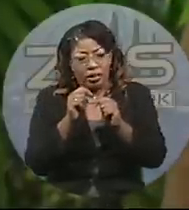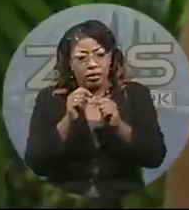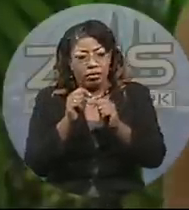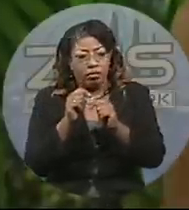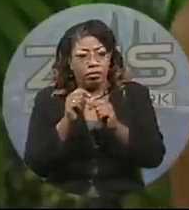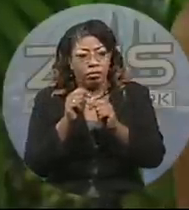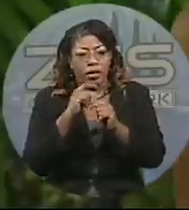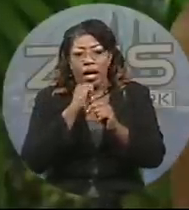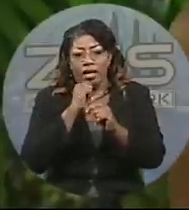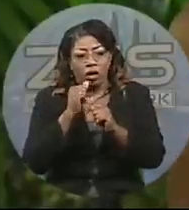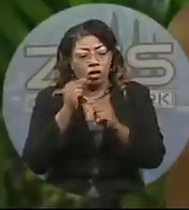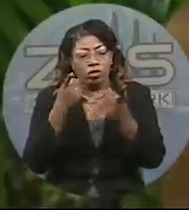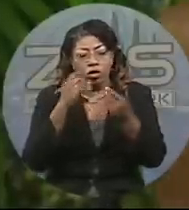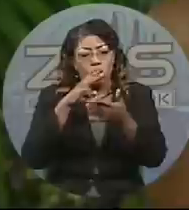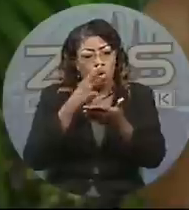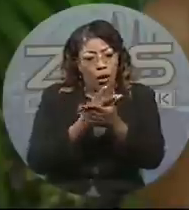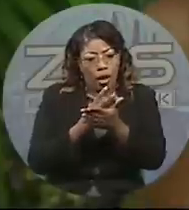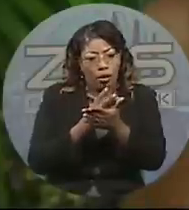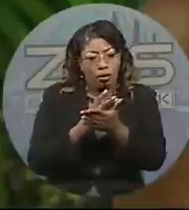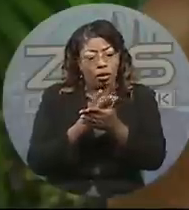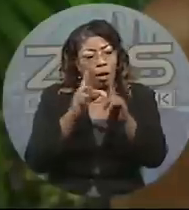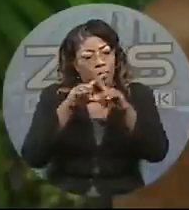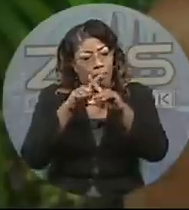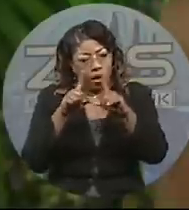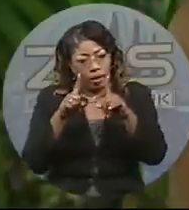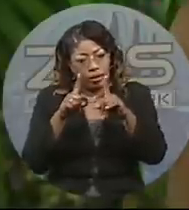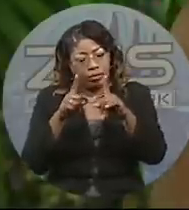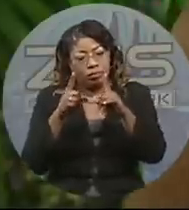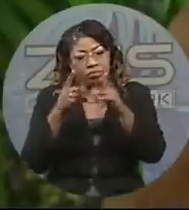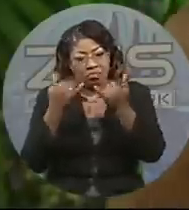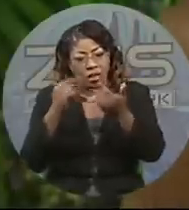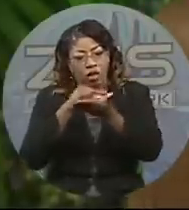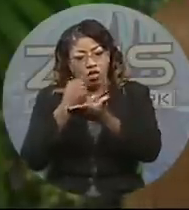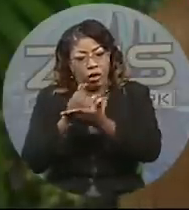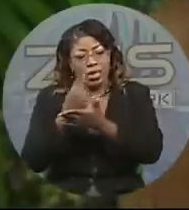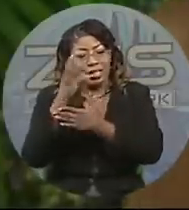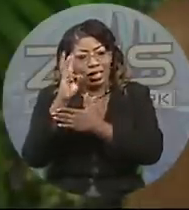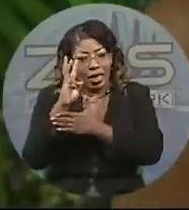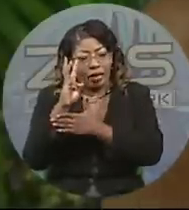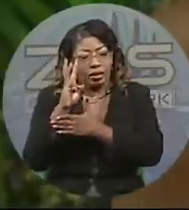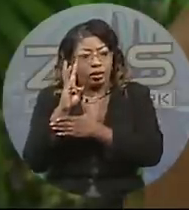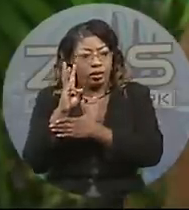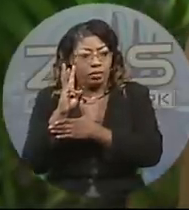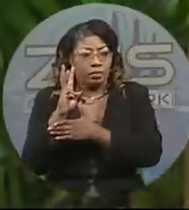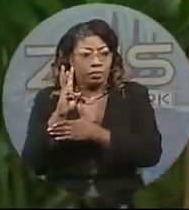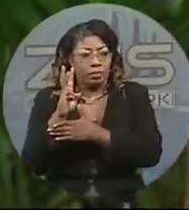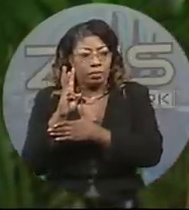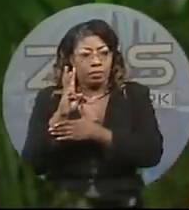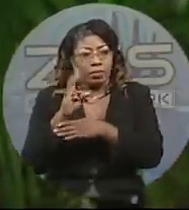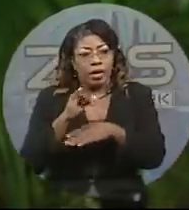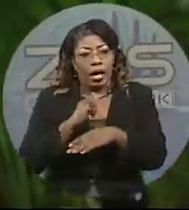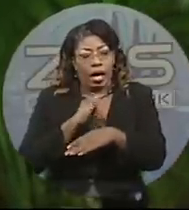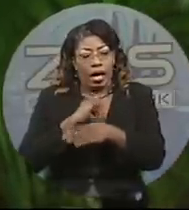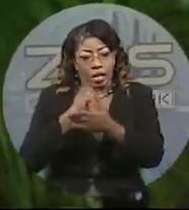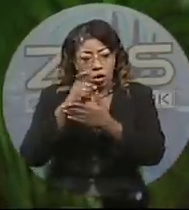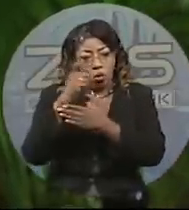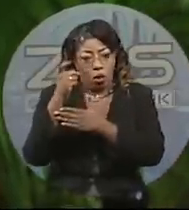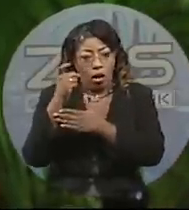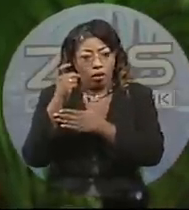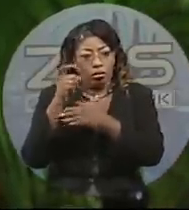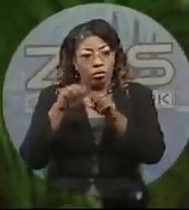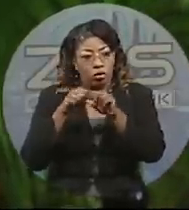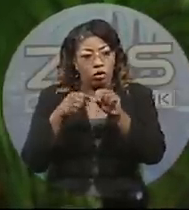bee, but I didn't do so well then. But then in grade six, where I am right now, I won this one,